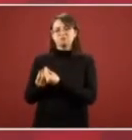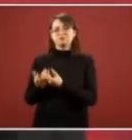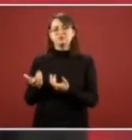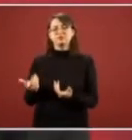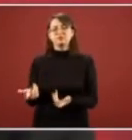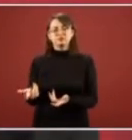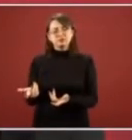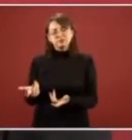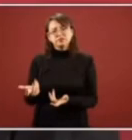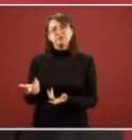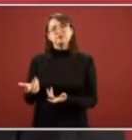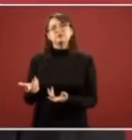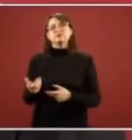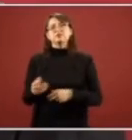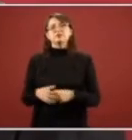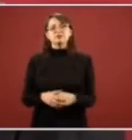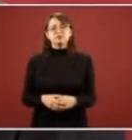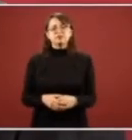Darles